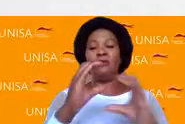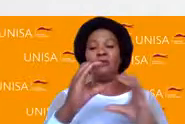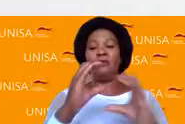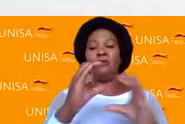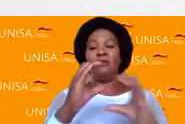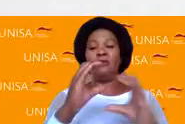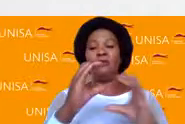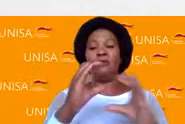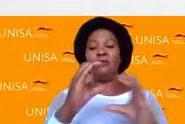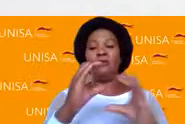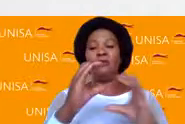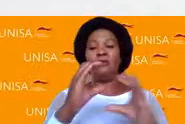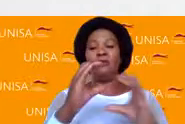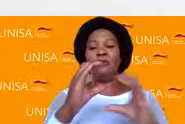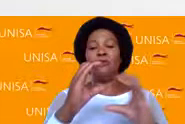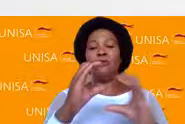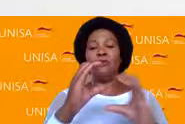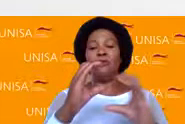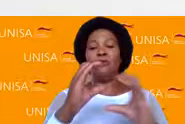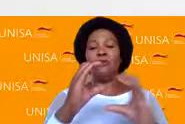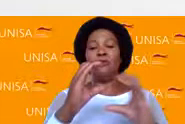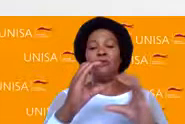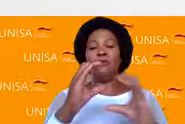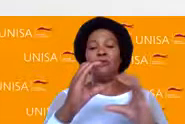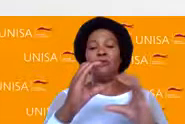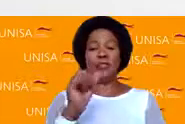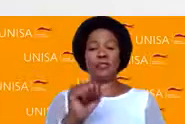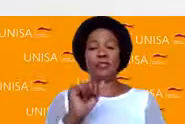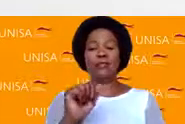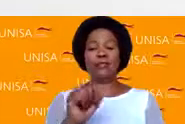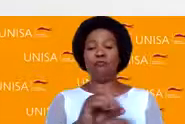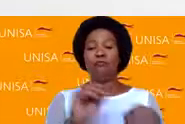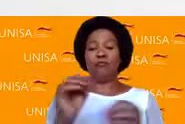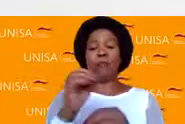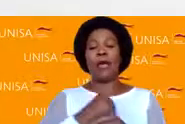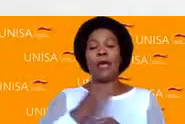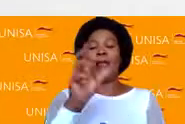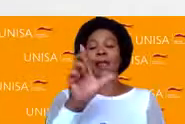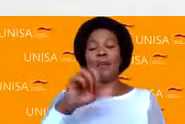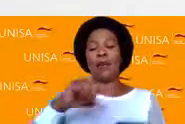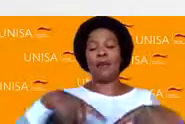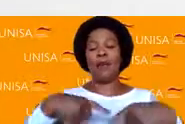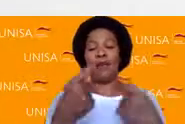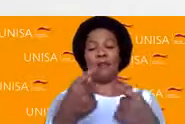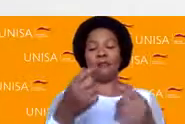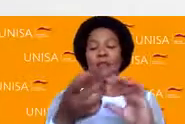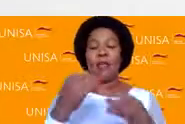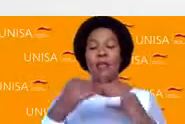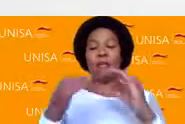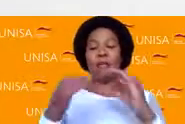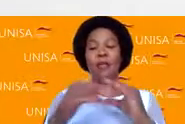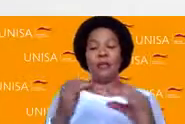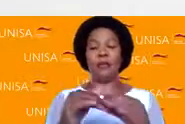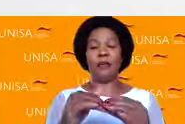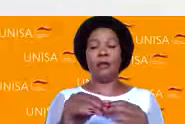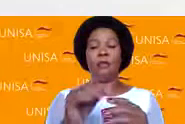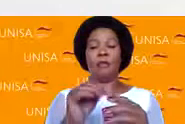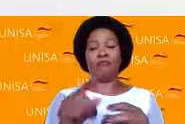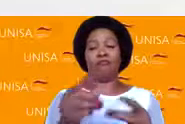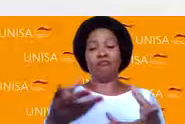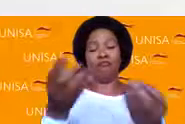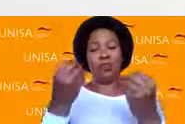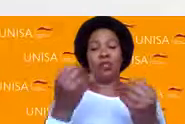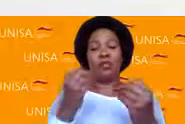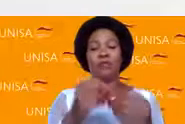your myUnisa, should be from your myLife email account. Else you will probably not get a reply from your lecturer, as they